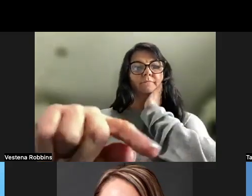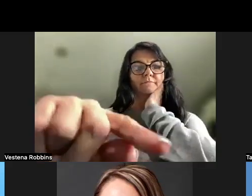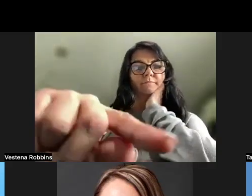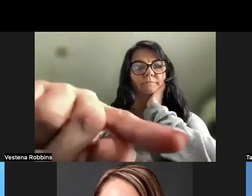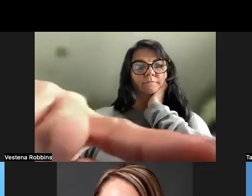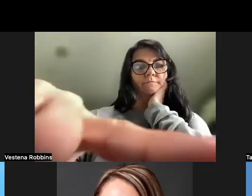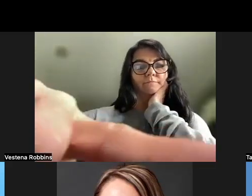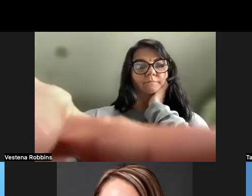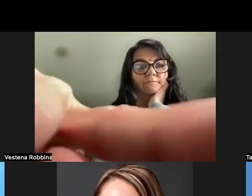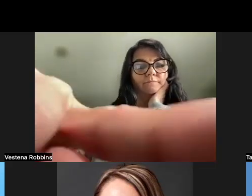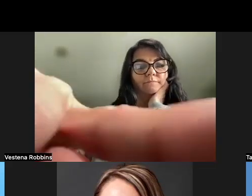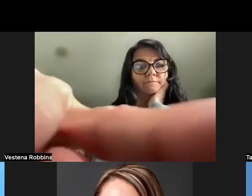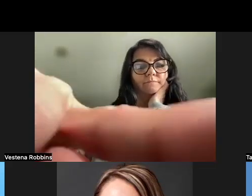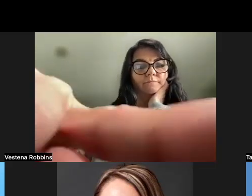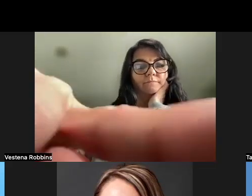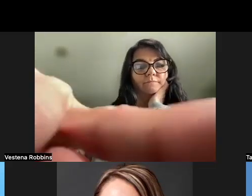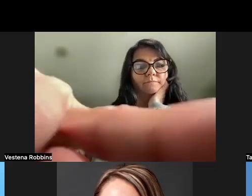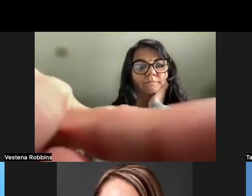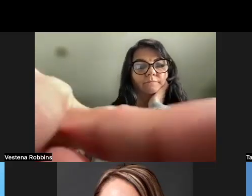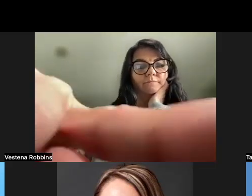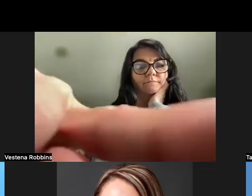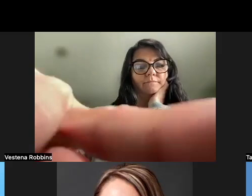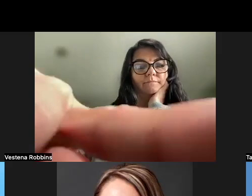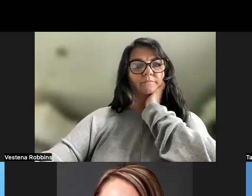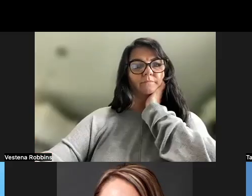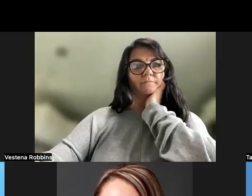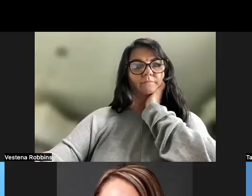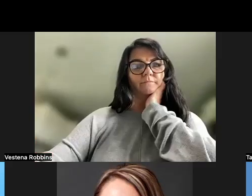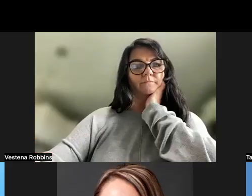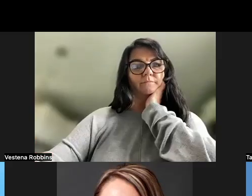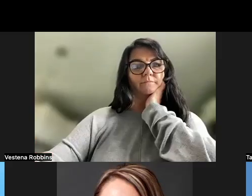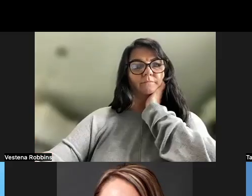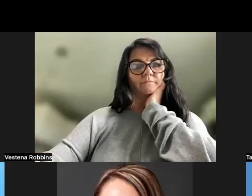working within our communities. So is it a resource that's still available,